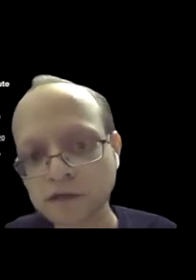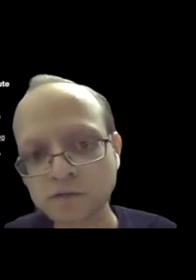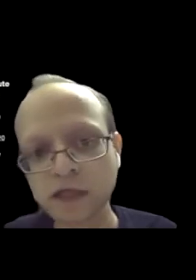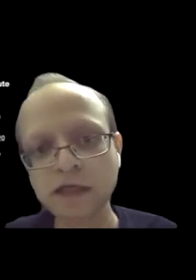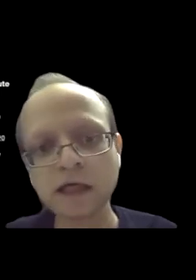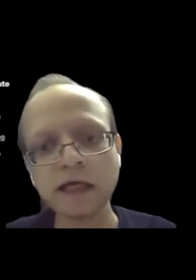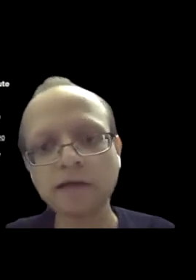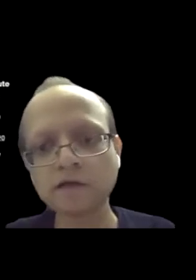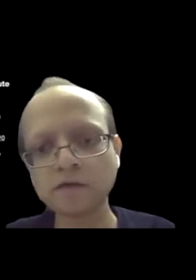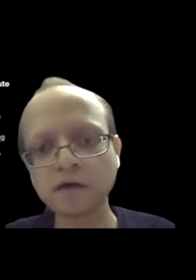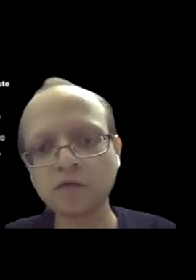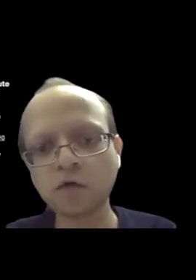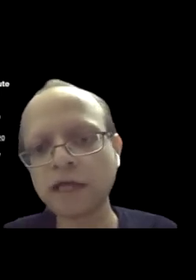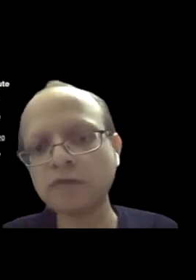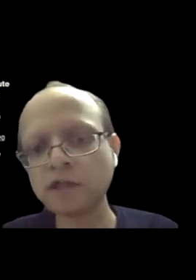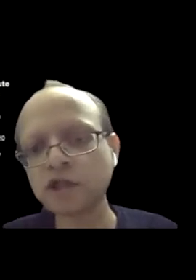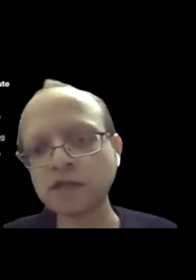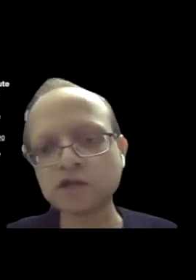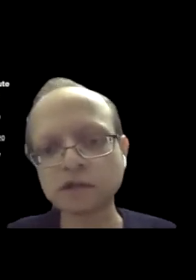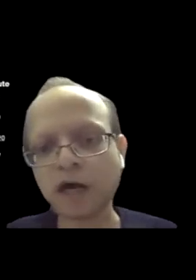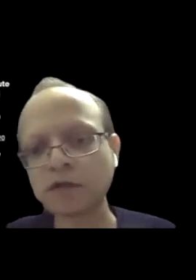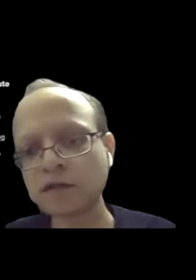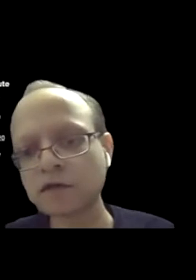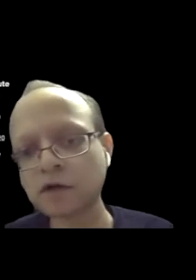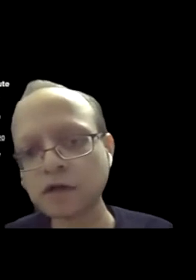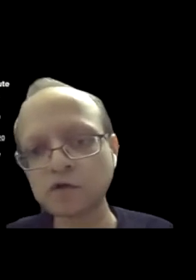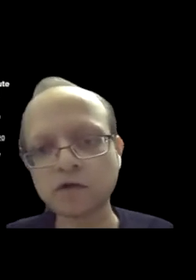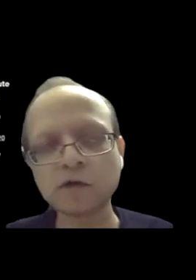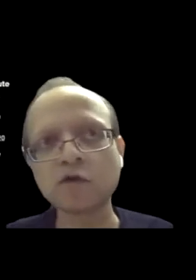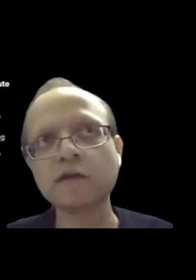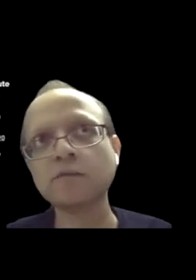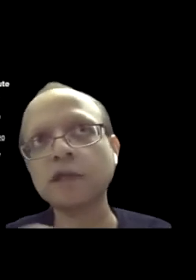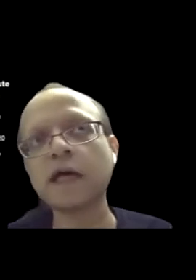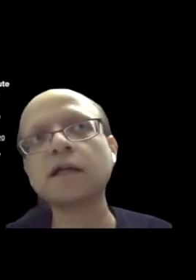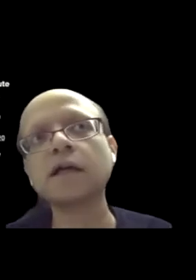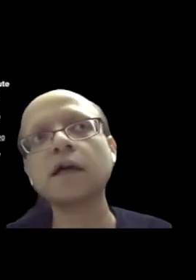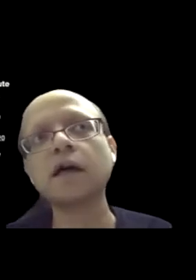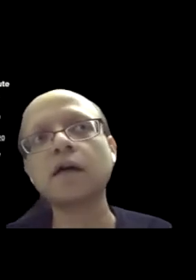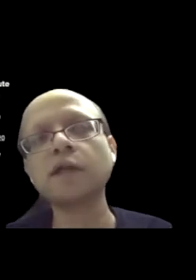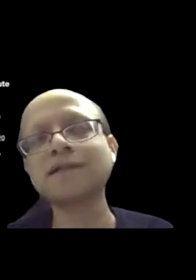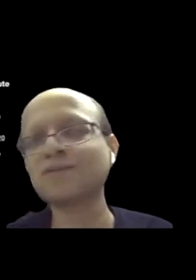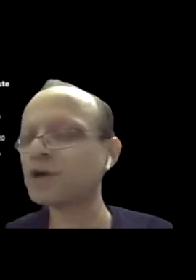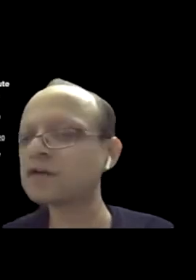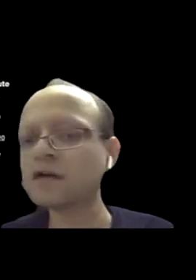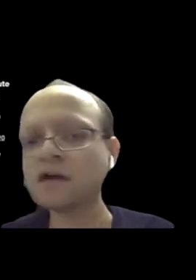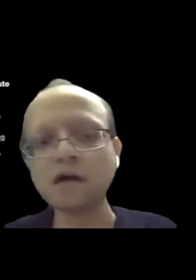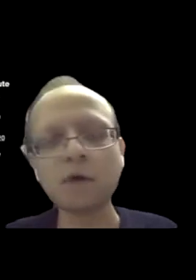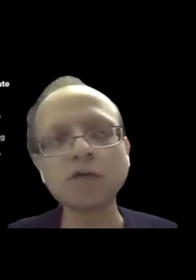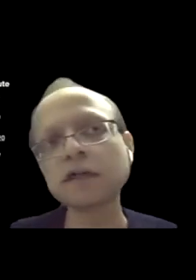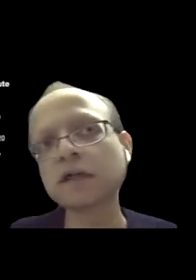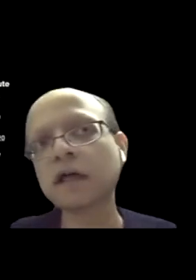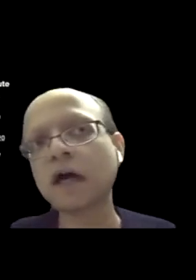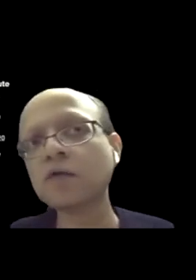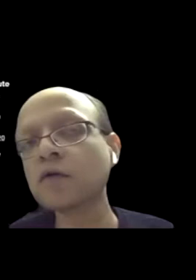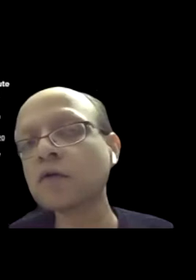automated decision-making. And so what can we change about that third-party procurement process, be that being smarter